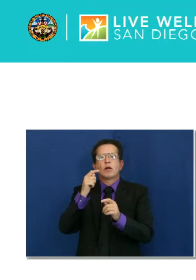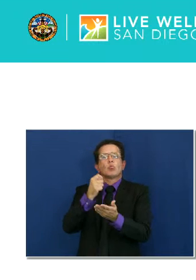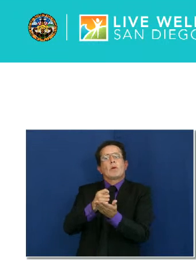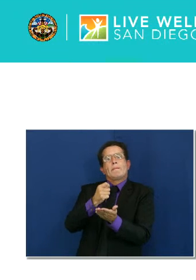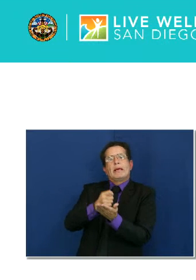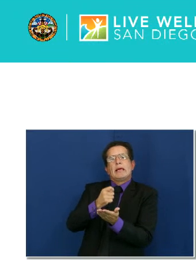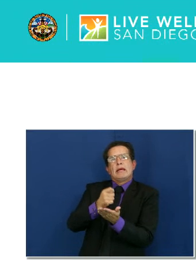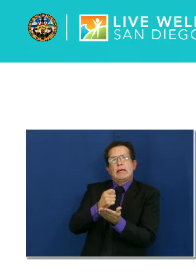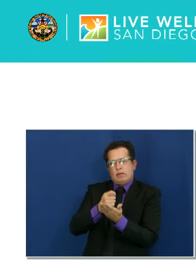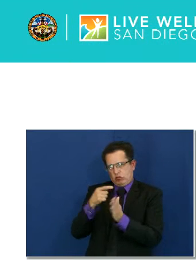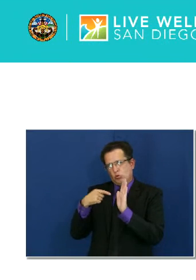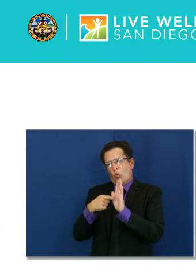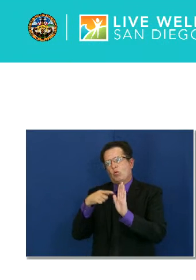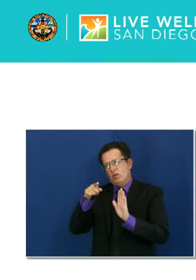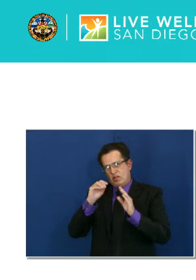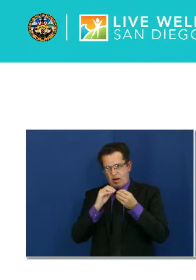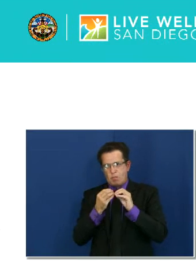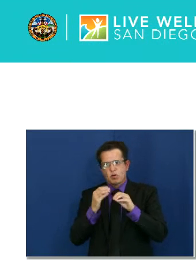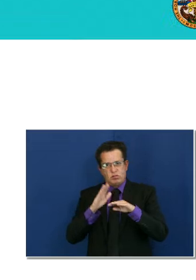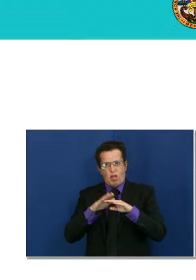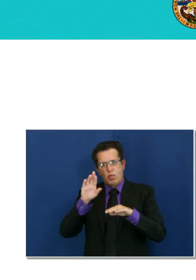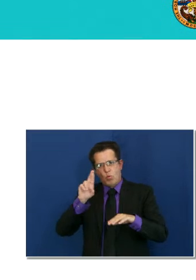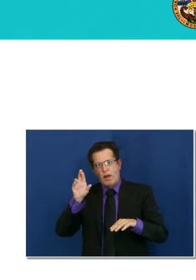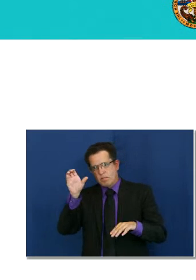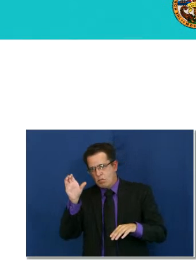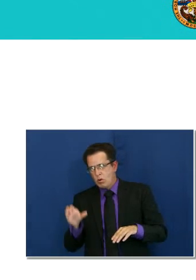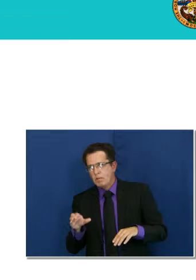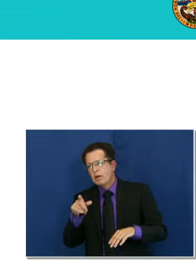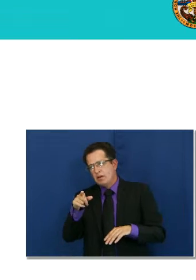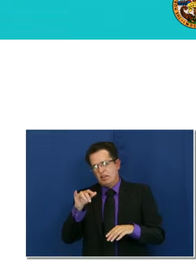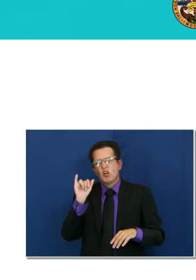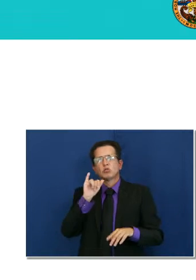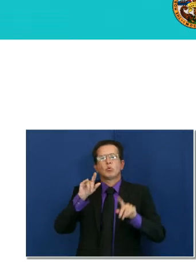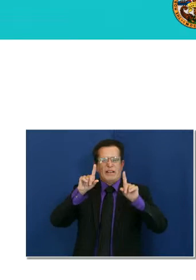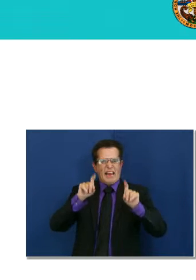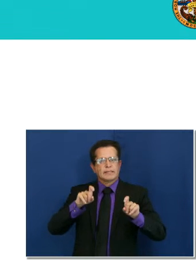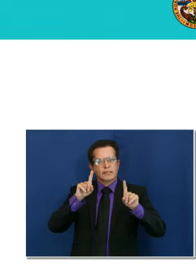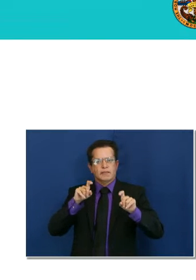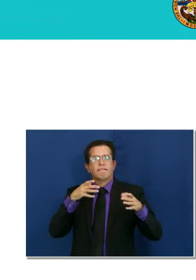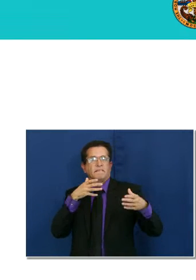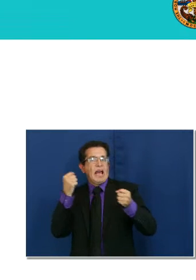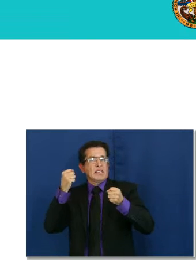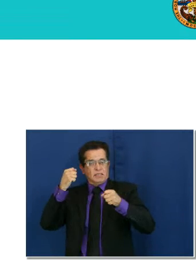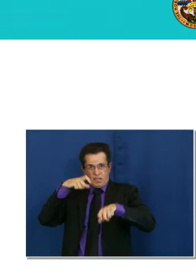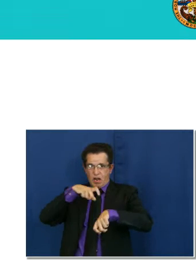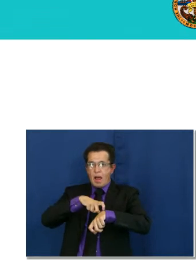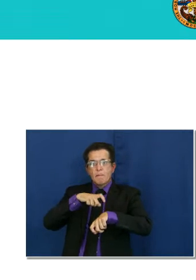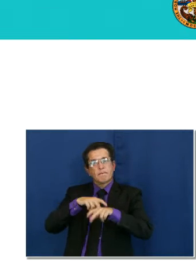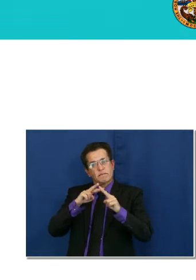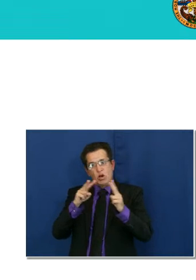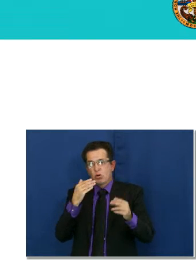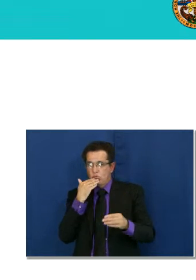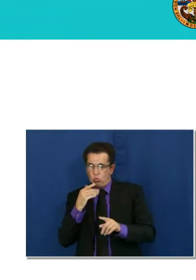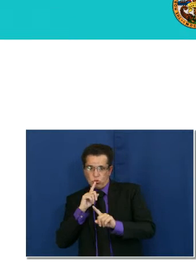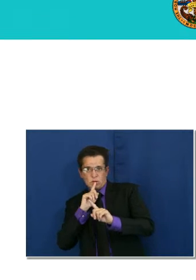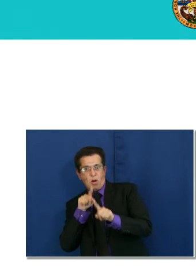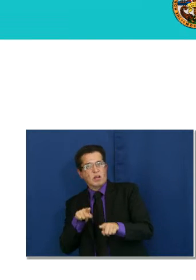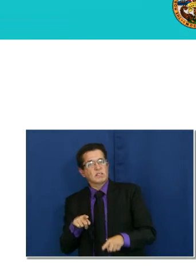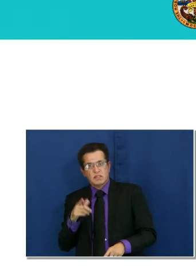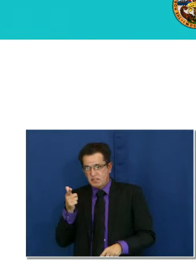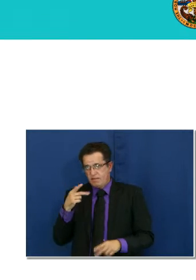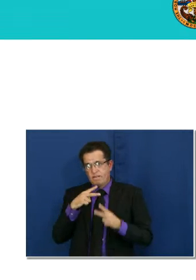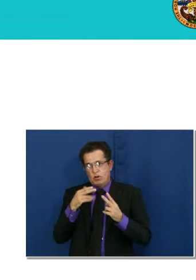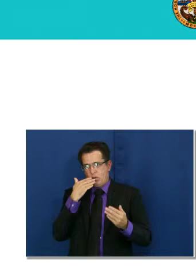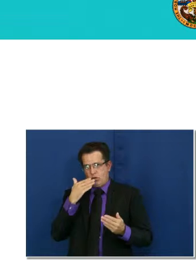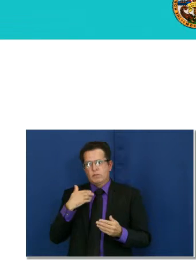right-hand side. Our testing turnaround times, which you'll see on the next slide again, remain strong. This was a situation we